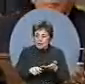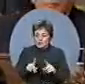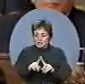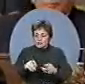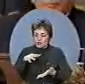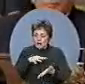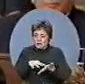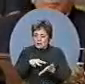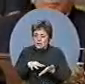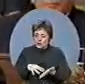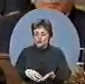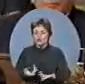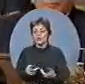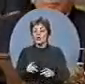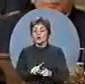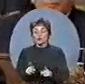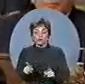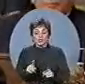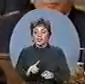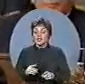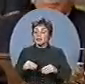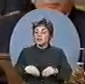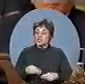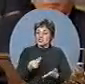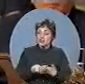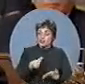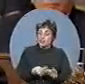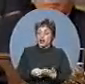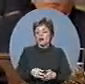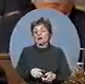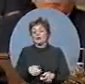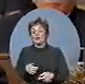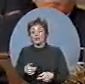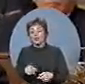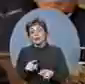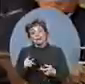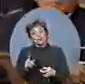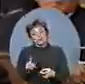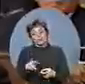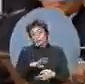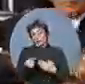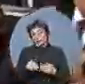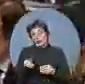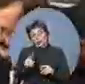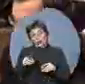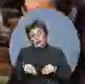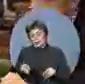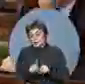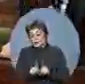had discussions, and my colleague across the floor will have to wait until the budget, which is March 19th.